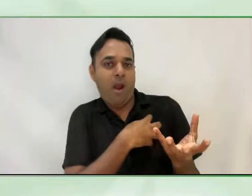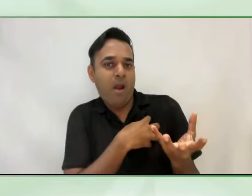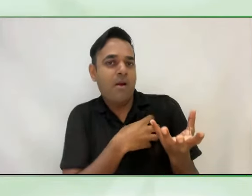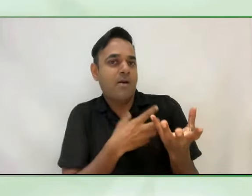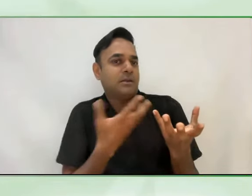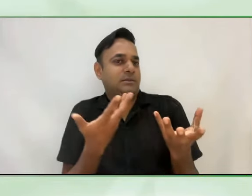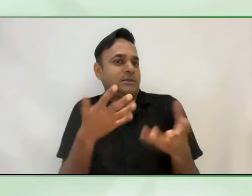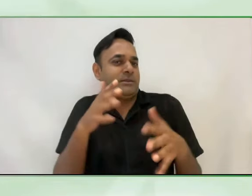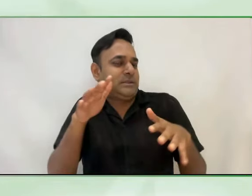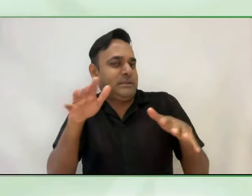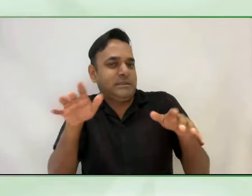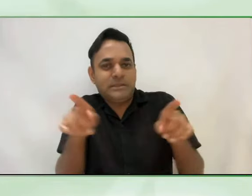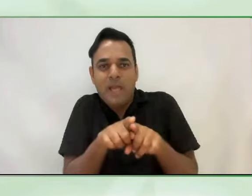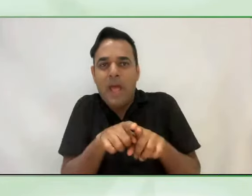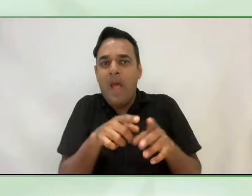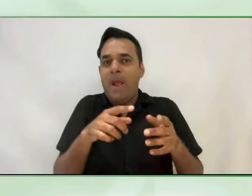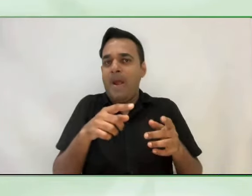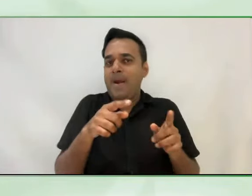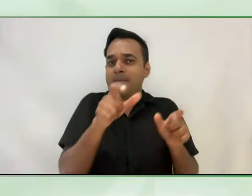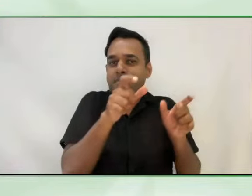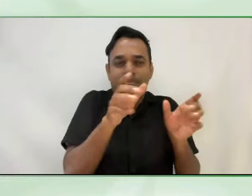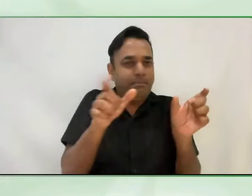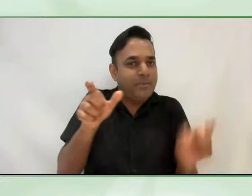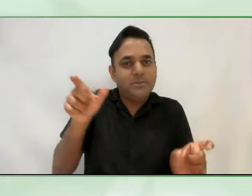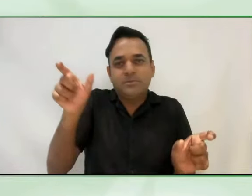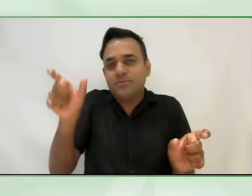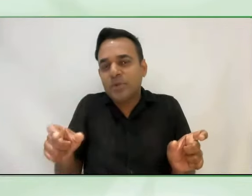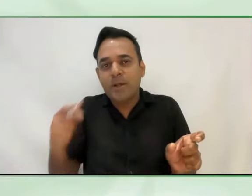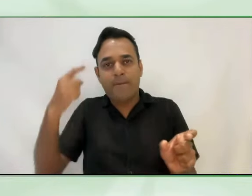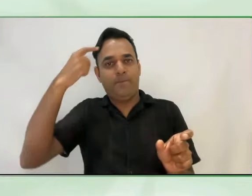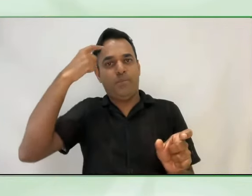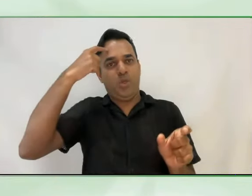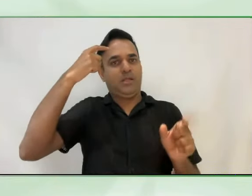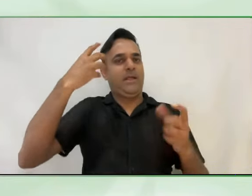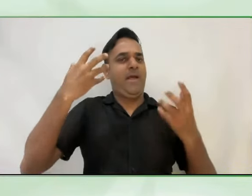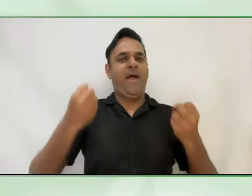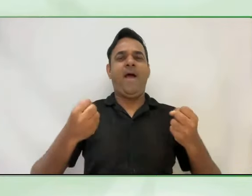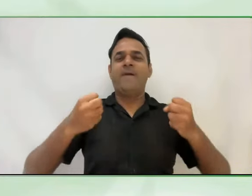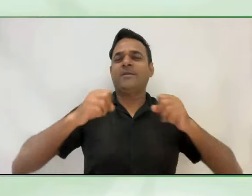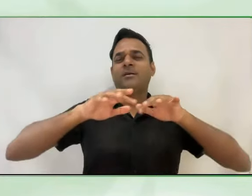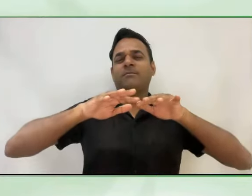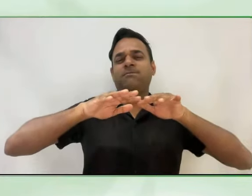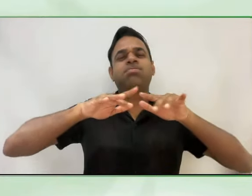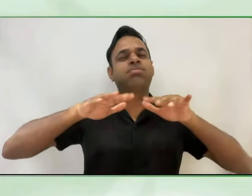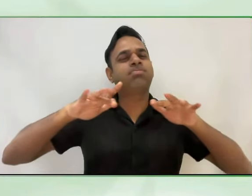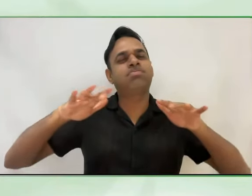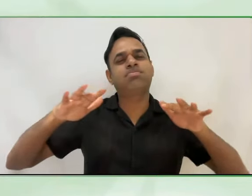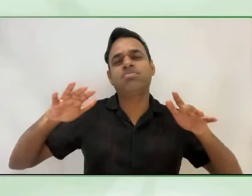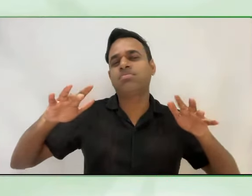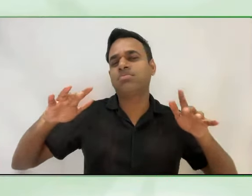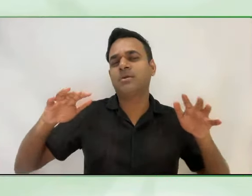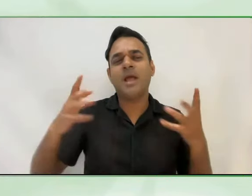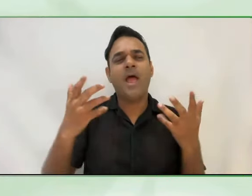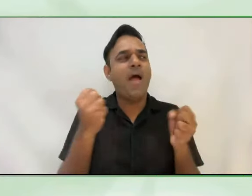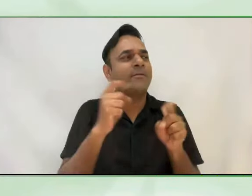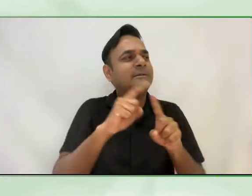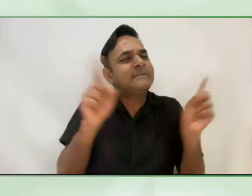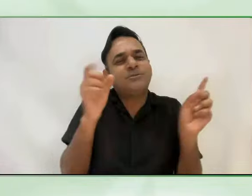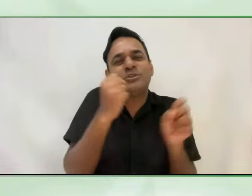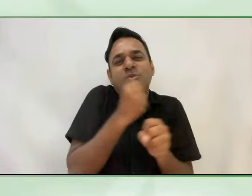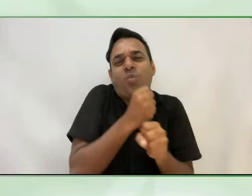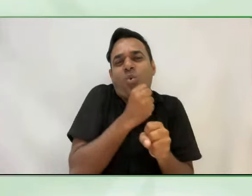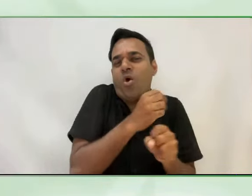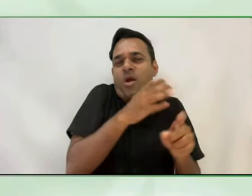actually, for companies to maximize their effectiveness, they need to embrace this issue. It's not a nice thing to